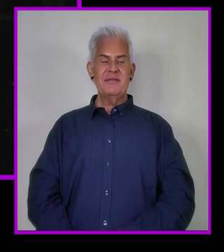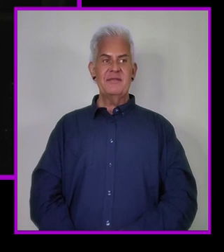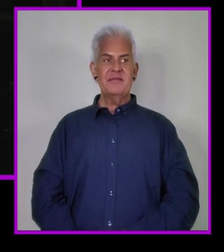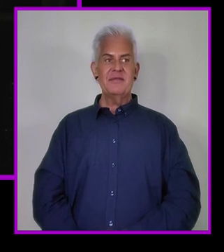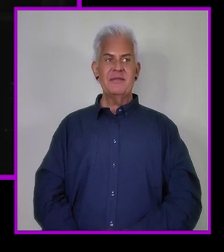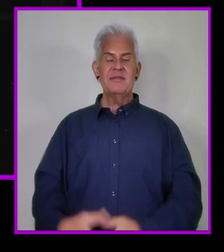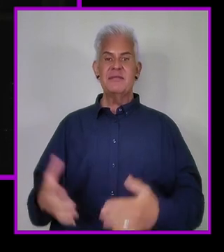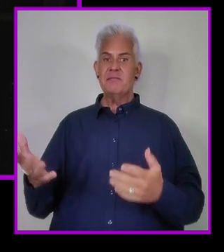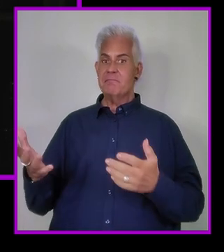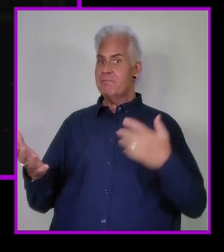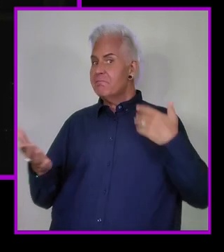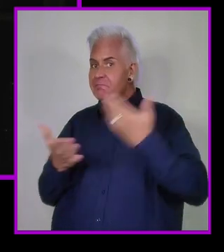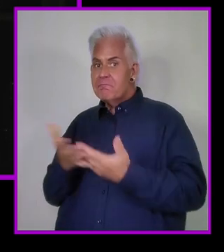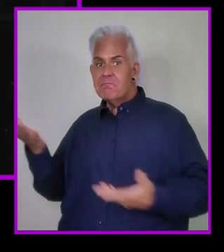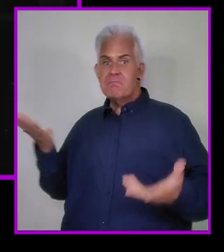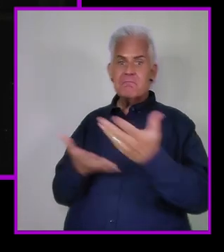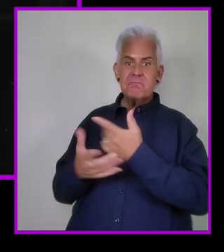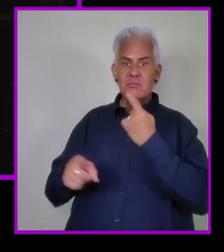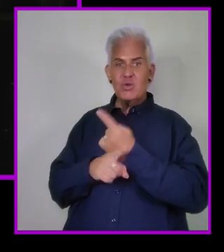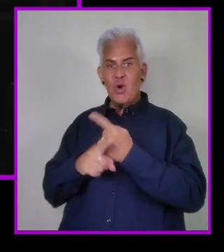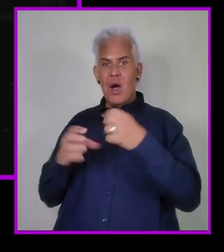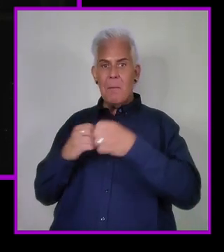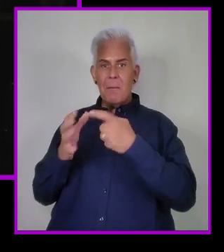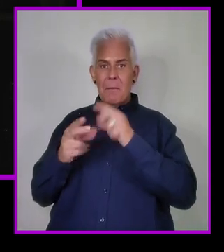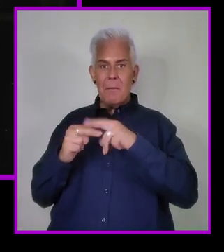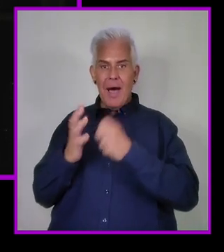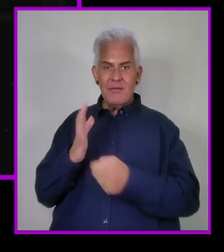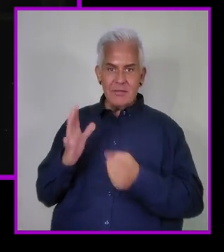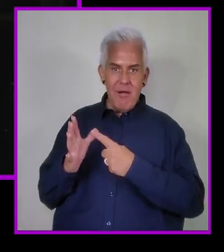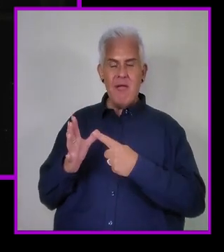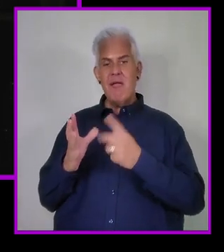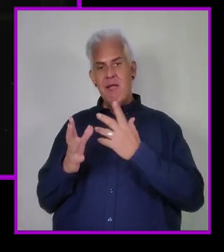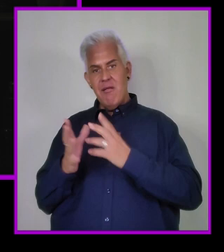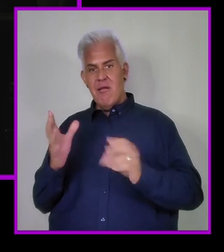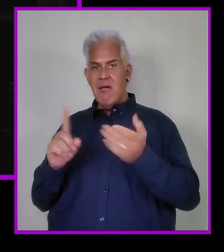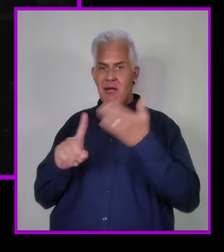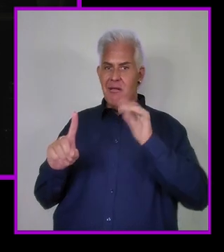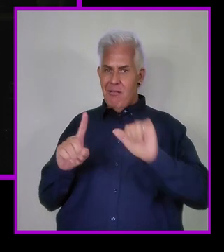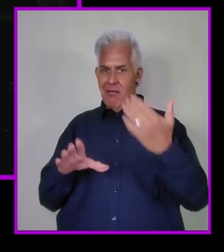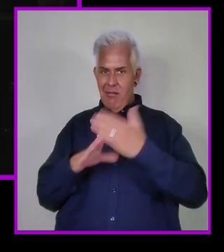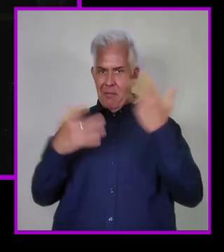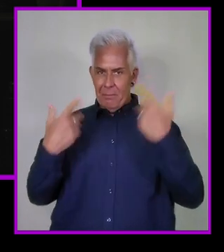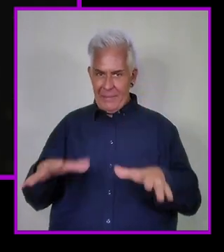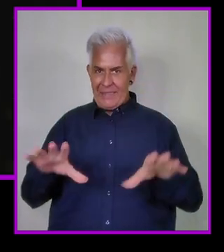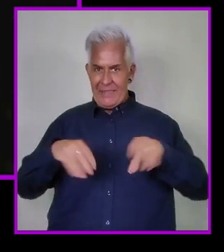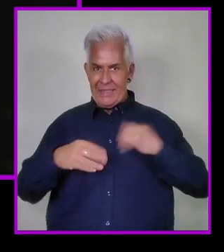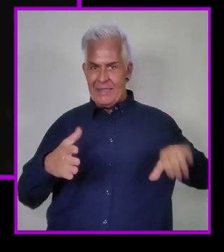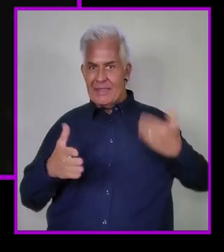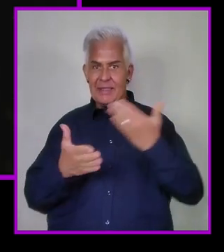So in the conversation so far, we've spoken a lot about BAFTA and some of the recognition that all of your work has received so